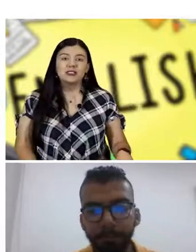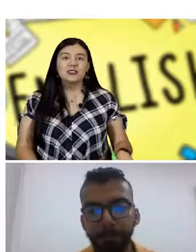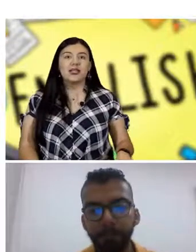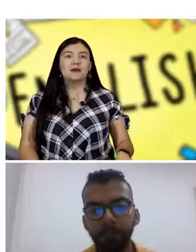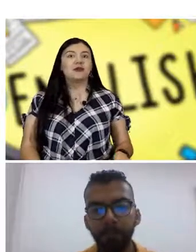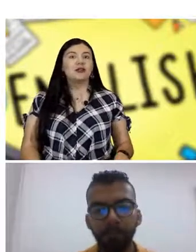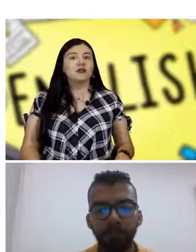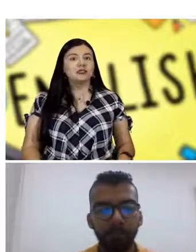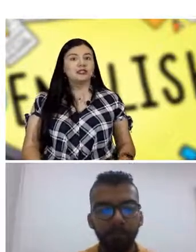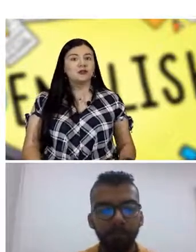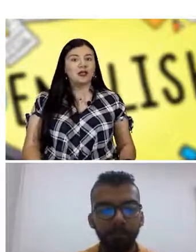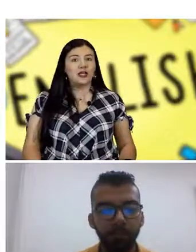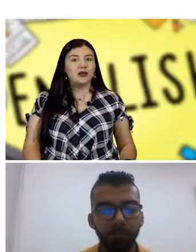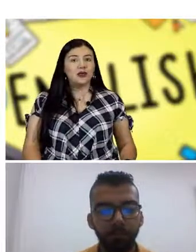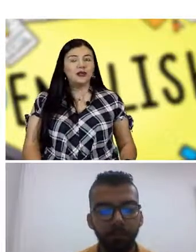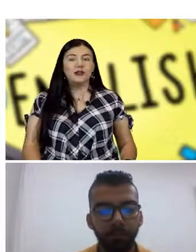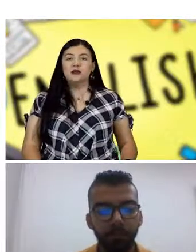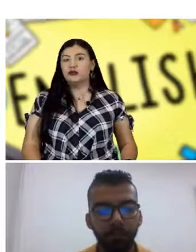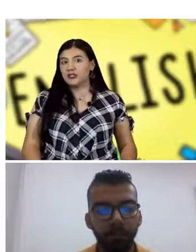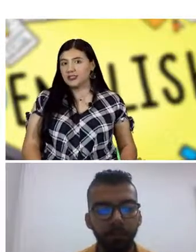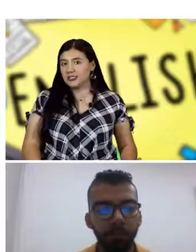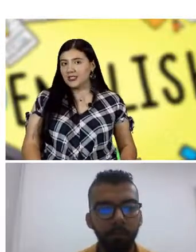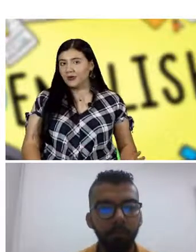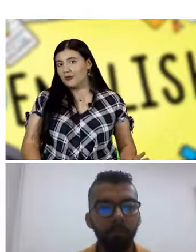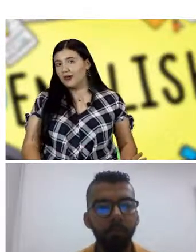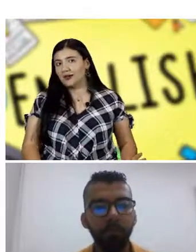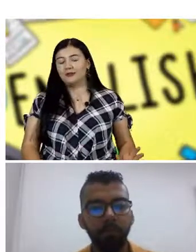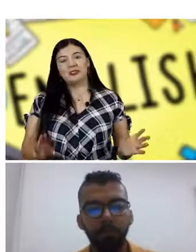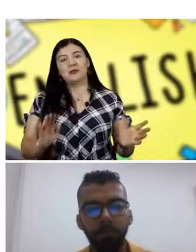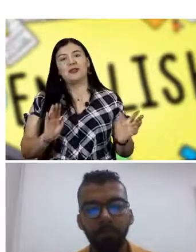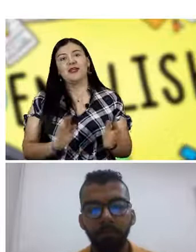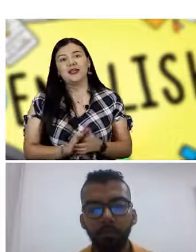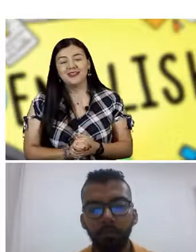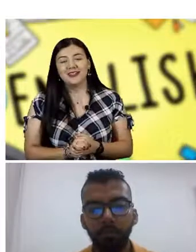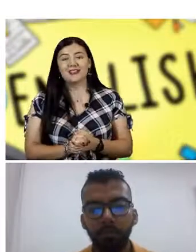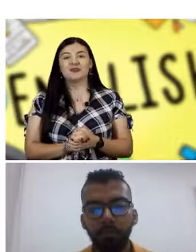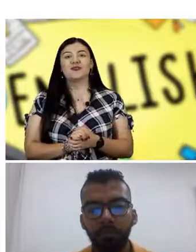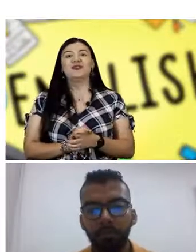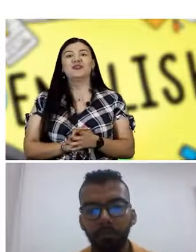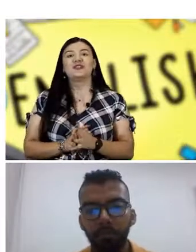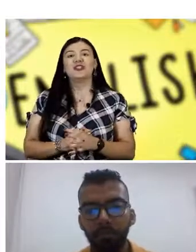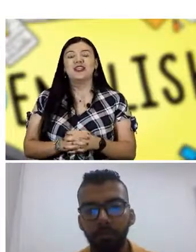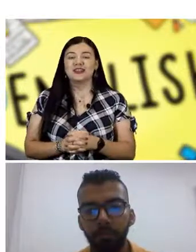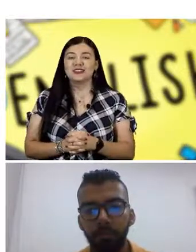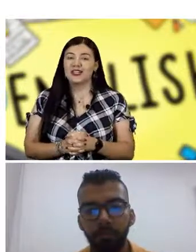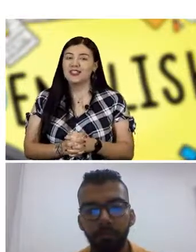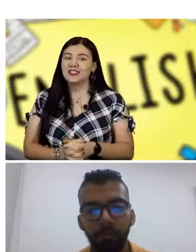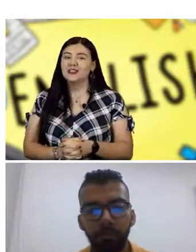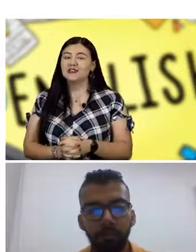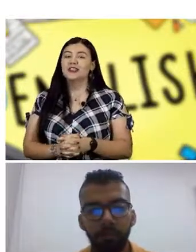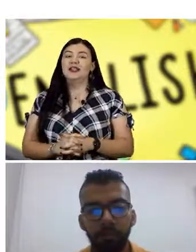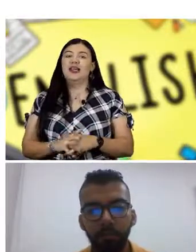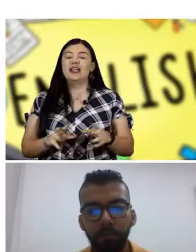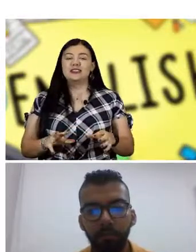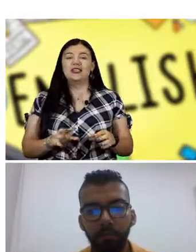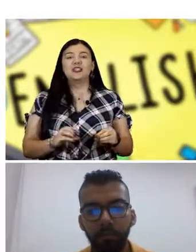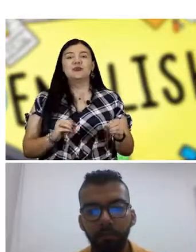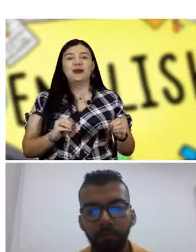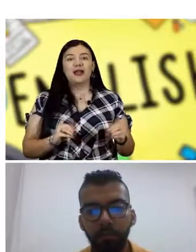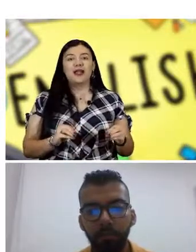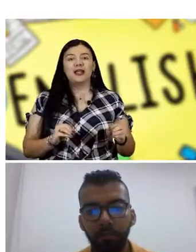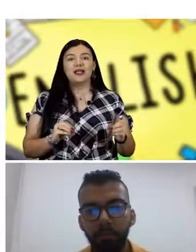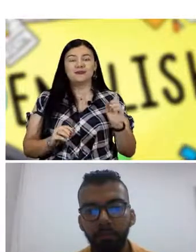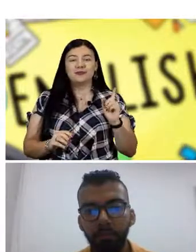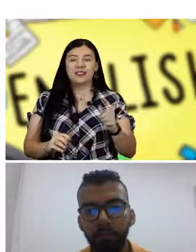si ustedes están aprendiendo una segunda lengua, o tercera o cuarta, pues depende de sus gustos y de lo que estén haciendo. En este